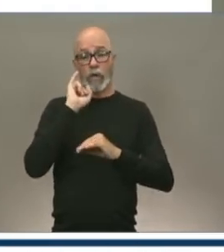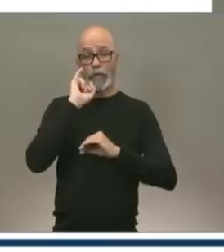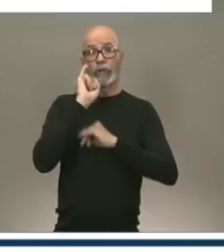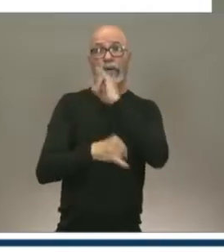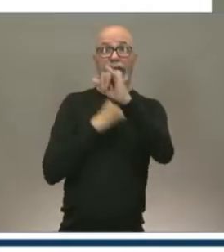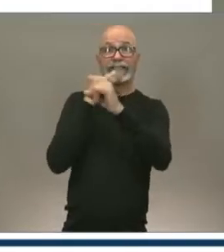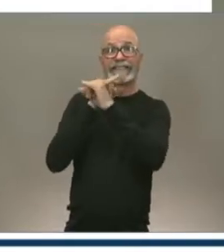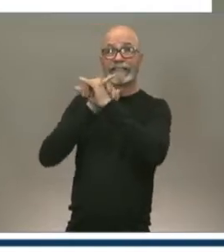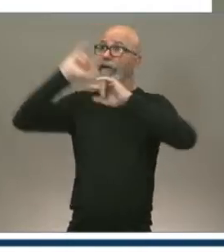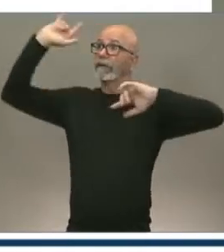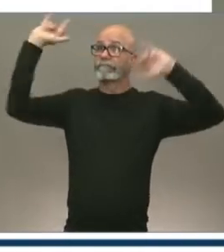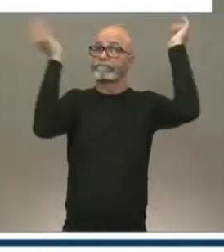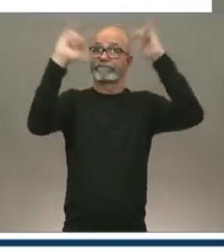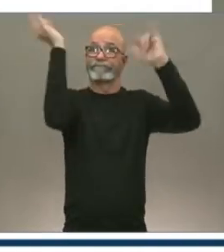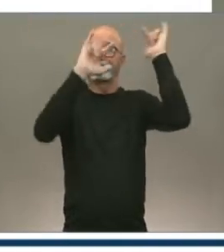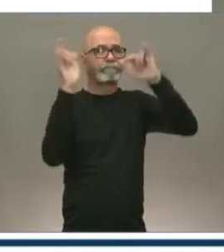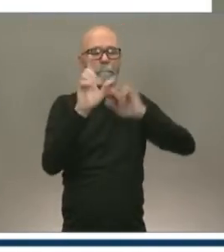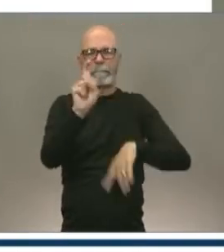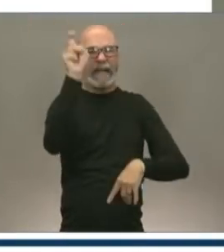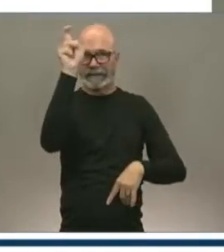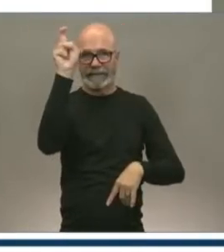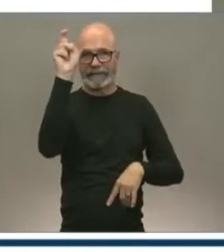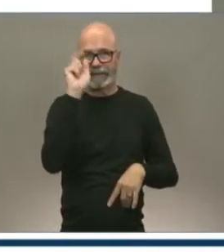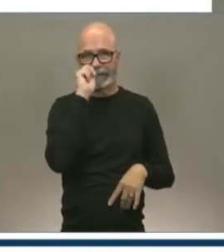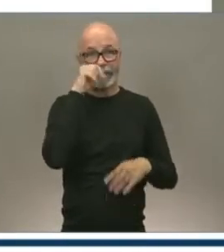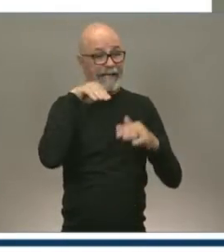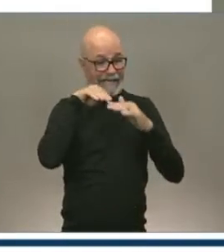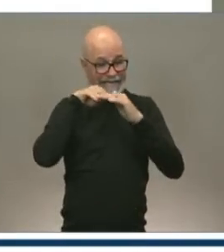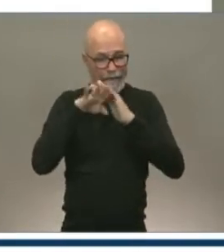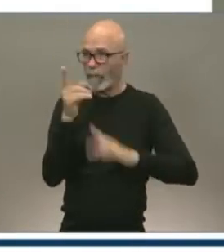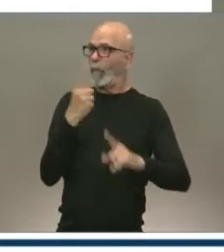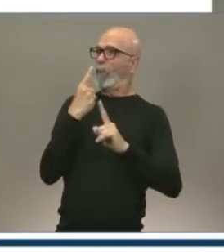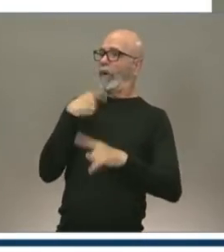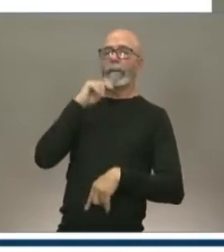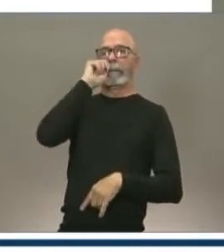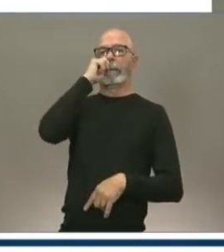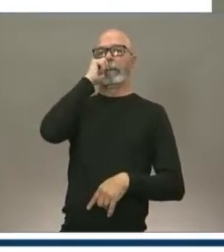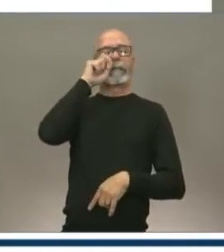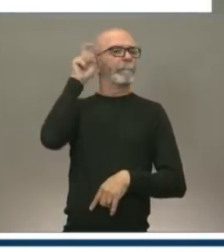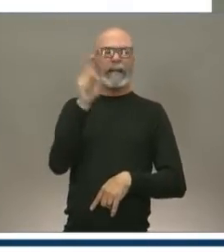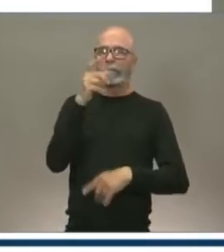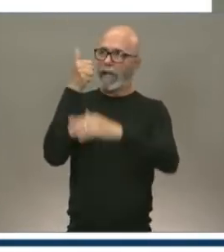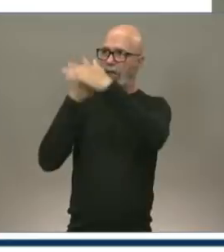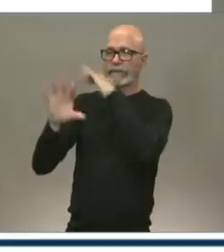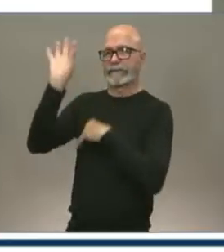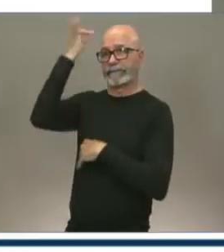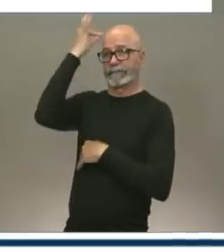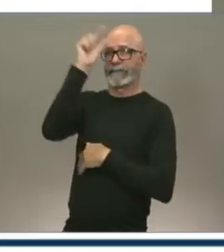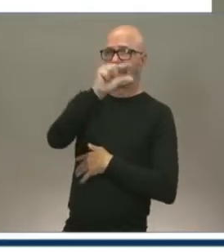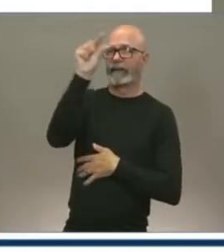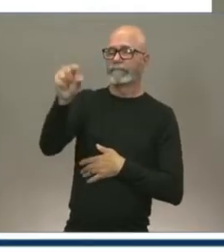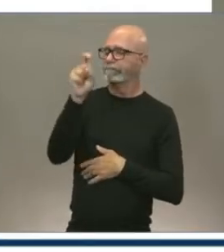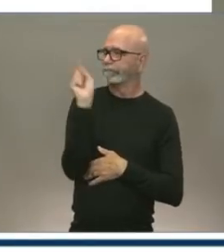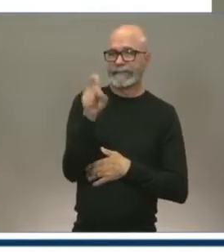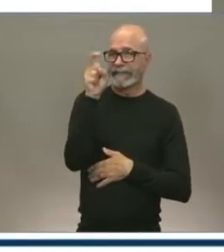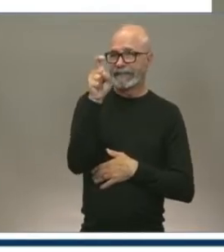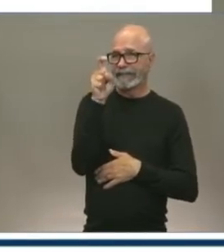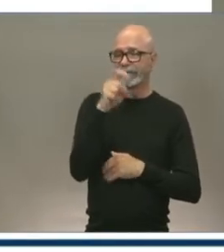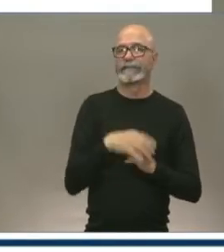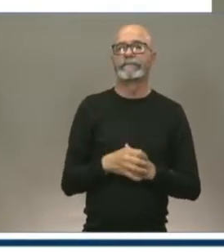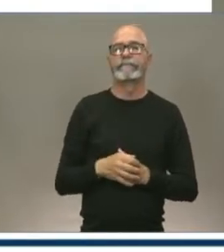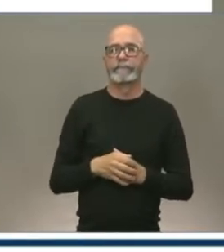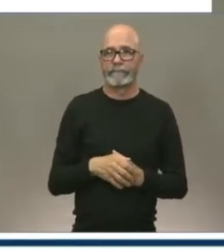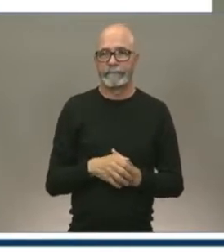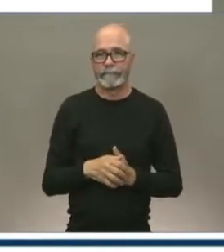have mandatory testing under the federal requirement, and we're working with the federal government. We're testing.